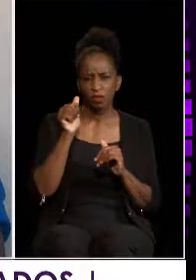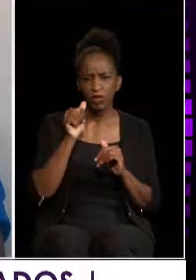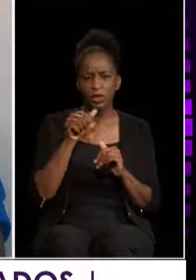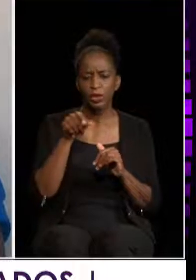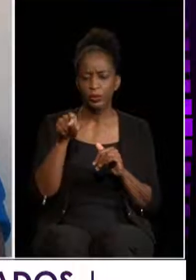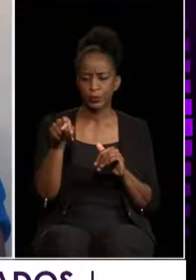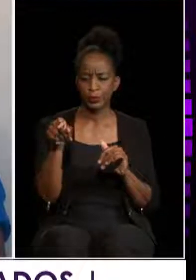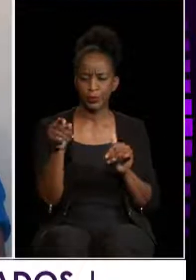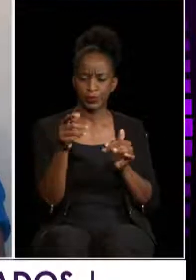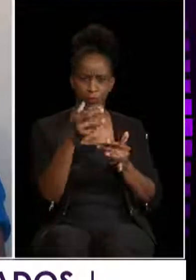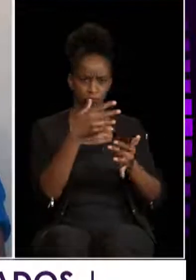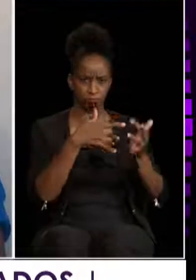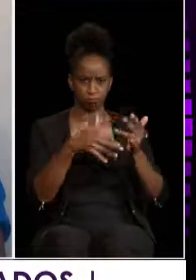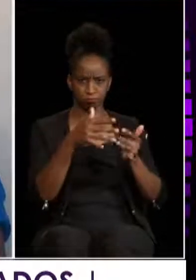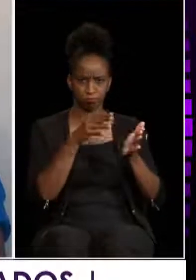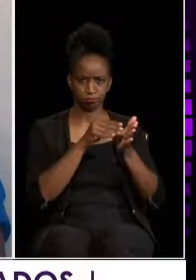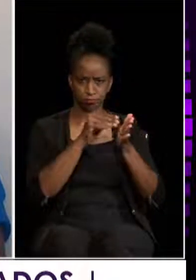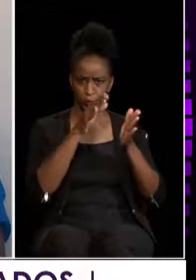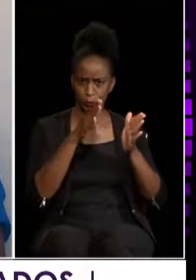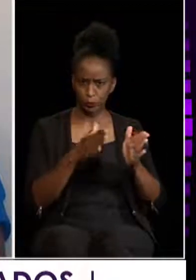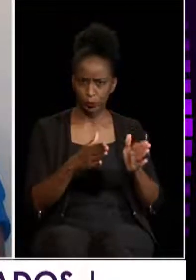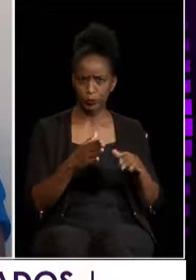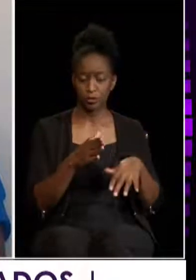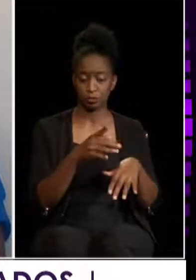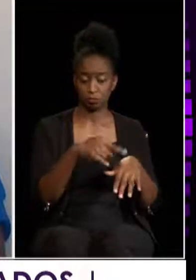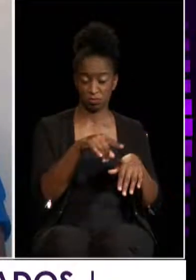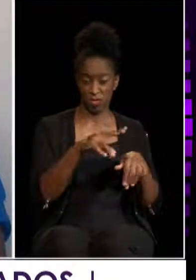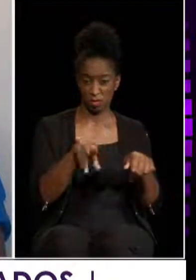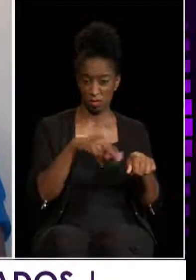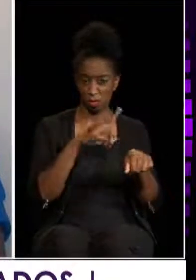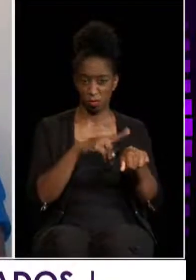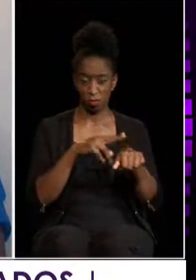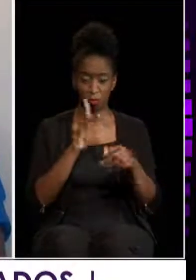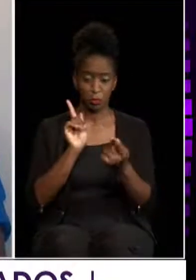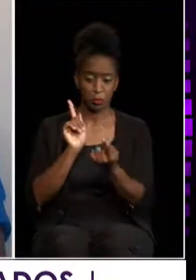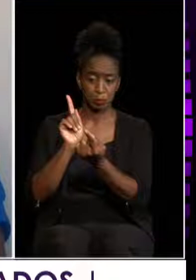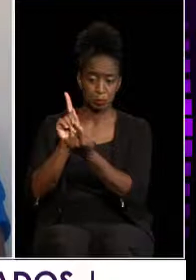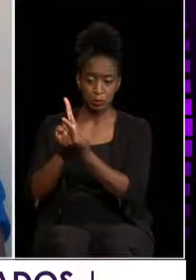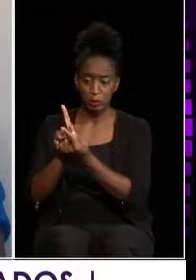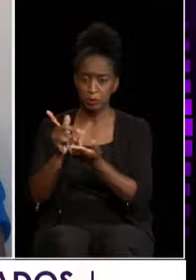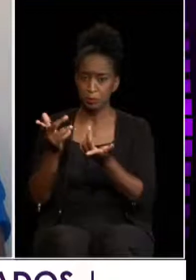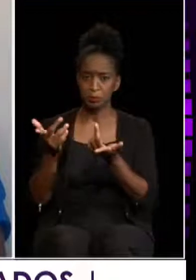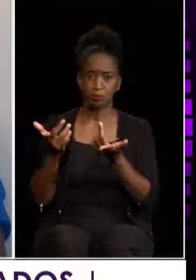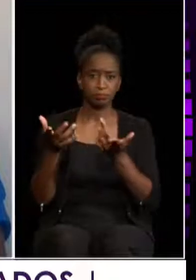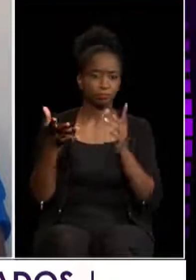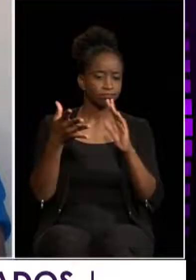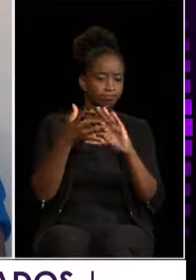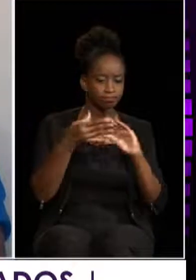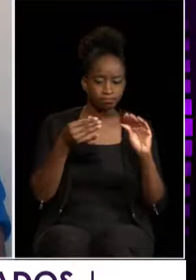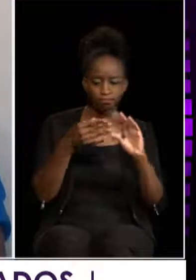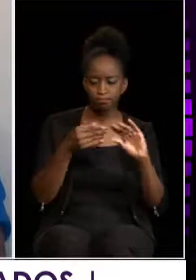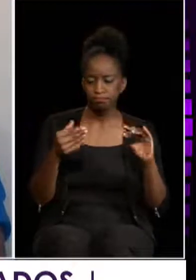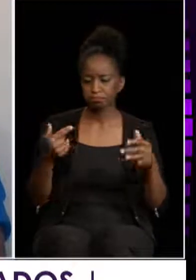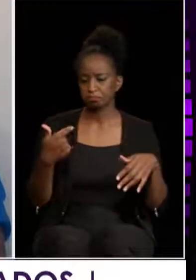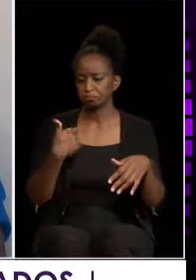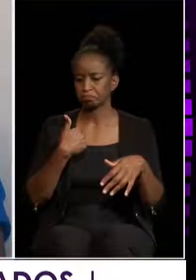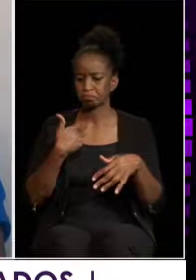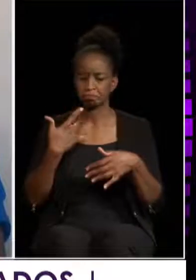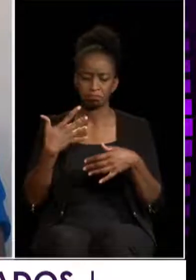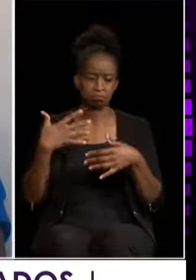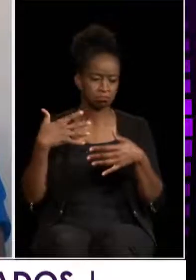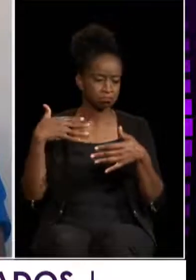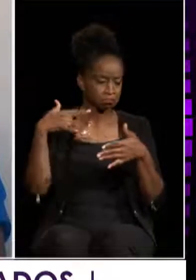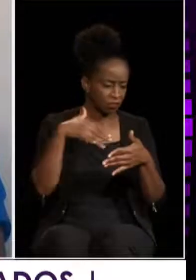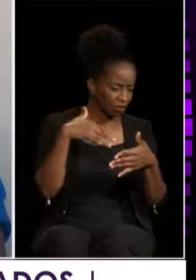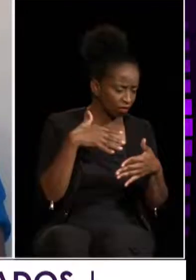and express they have something on their mind, whether it's, you know, emotional load, just school stress or